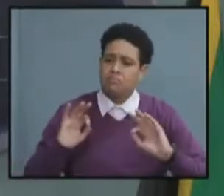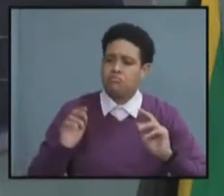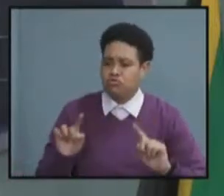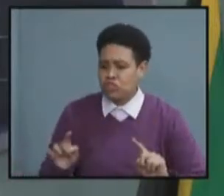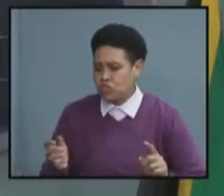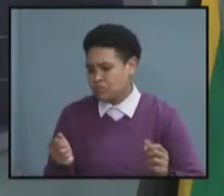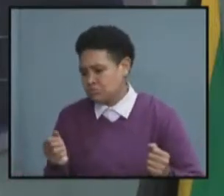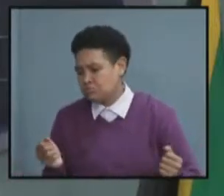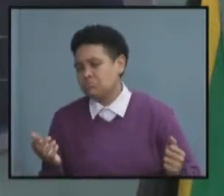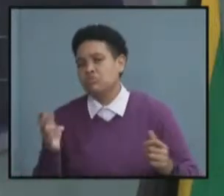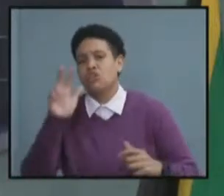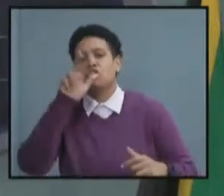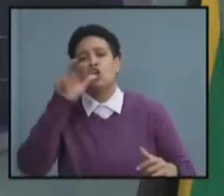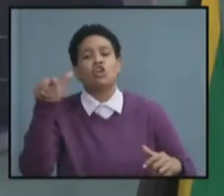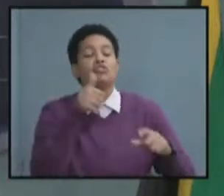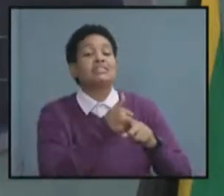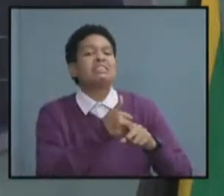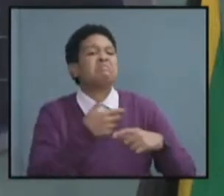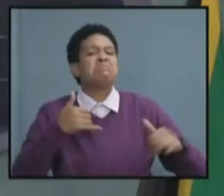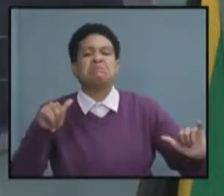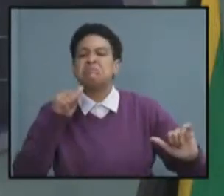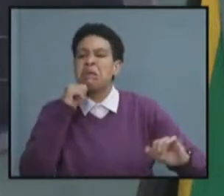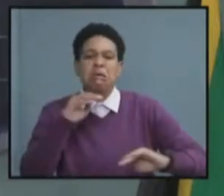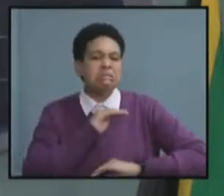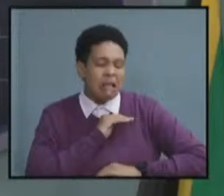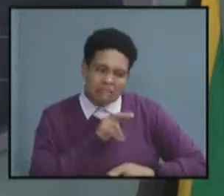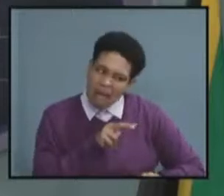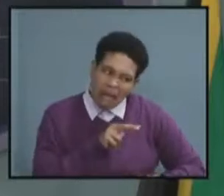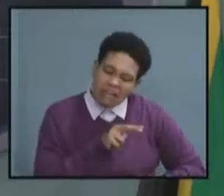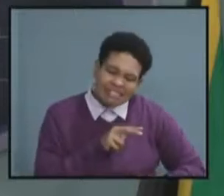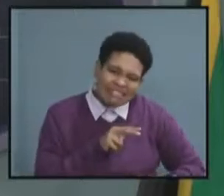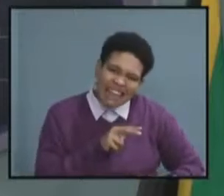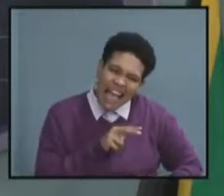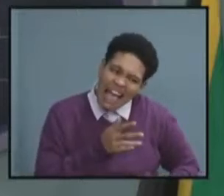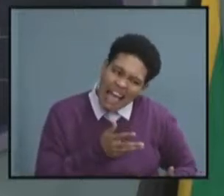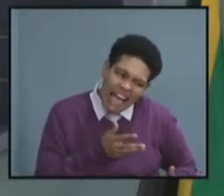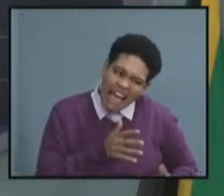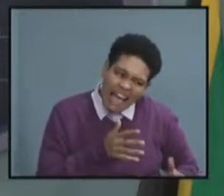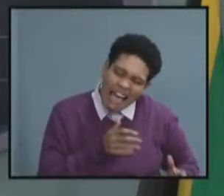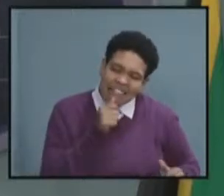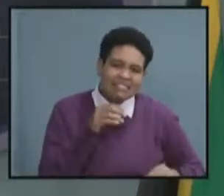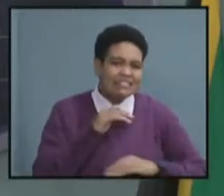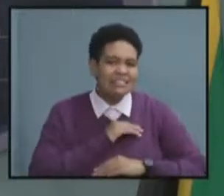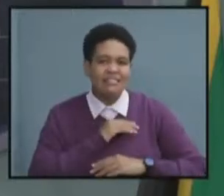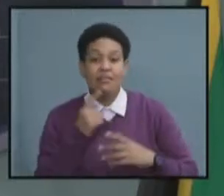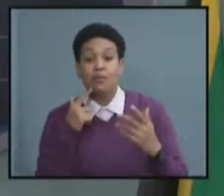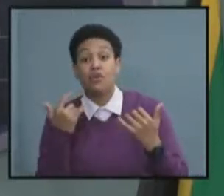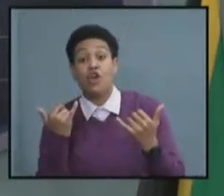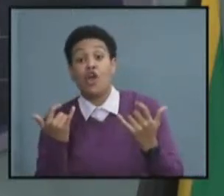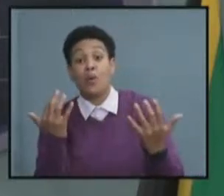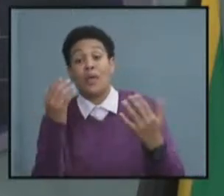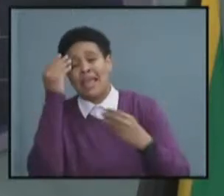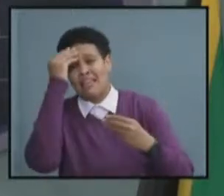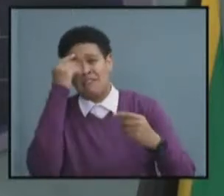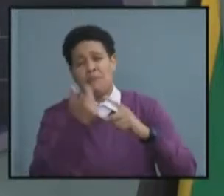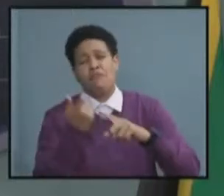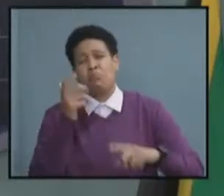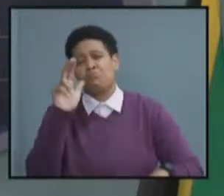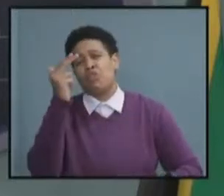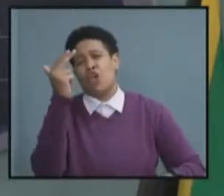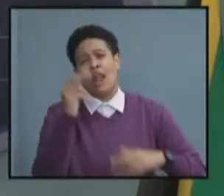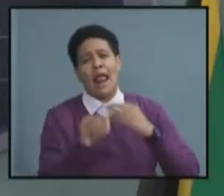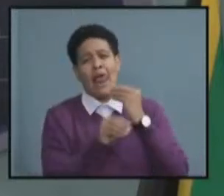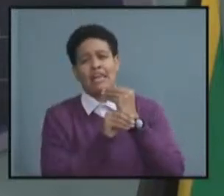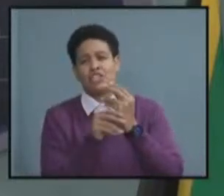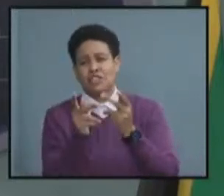results, 33 not satisfactory. We are currently awaiting information from 13